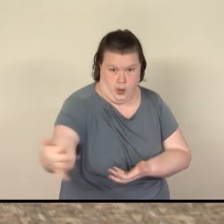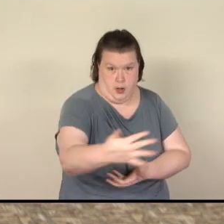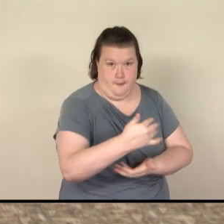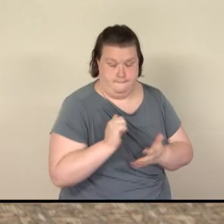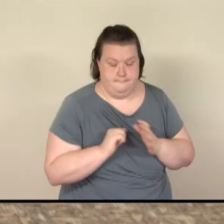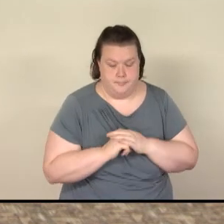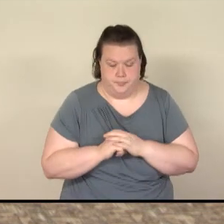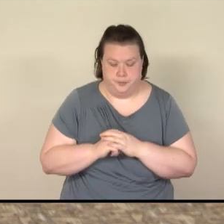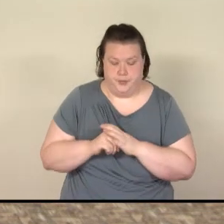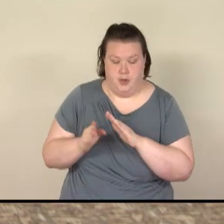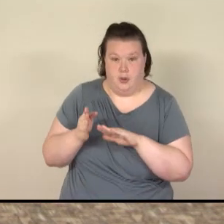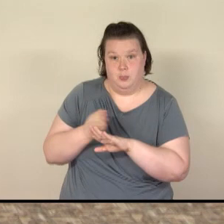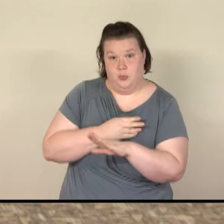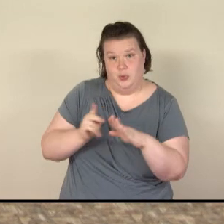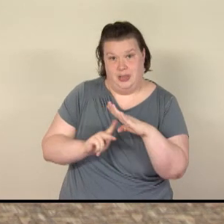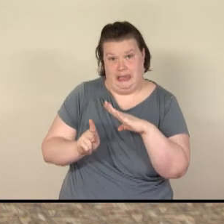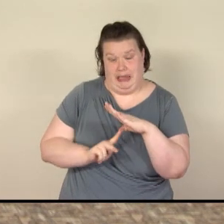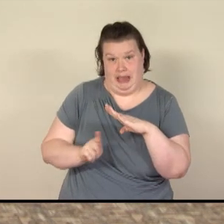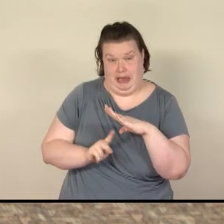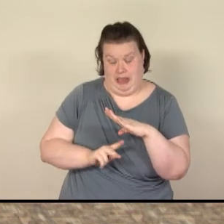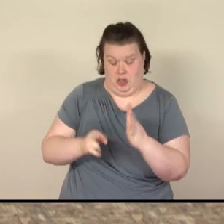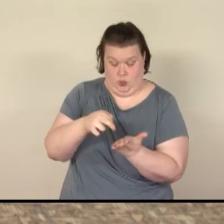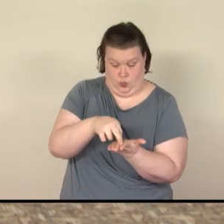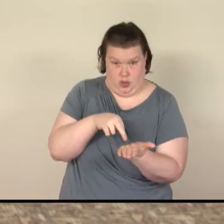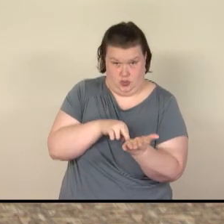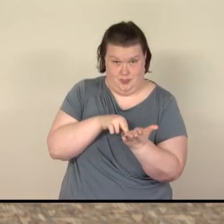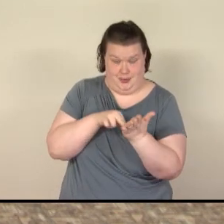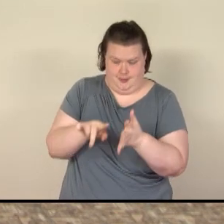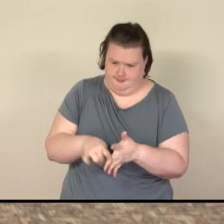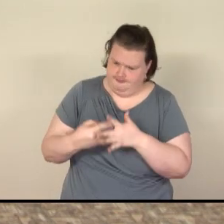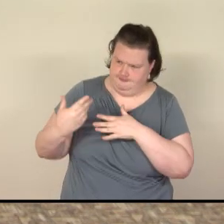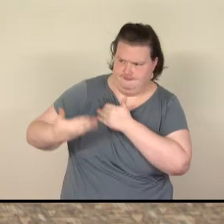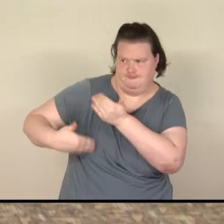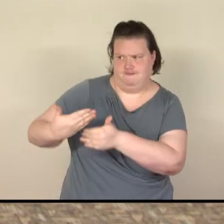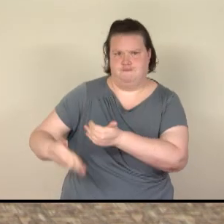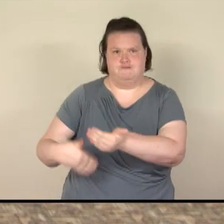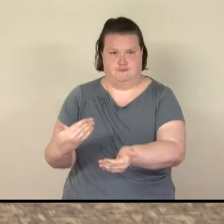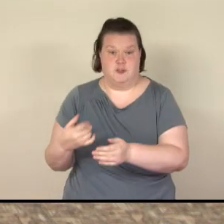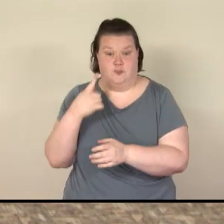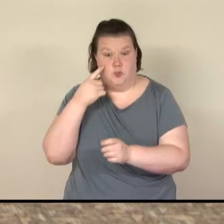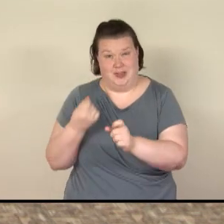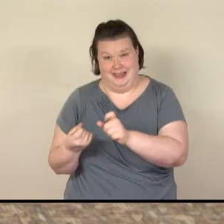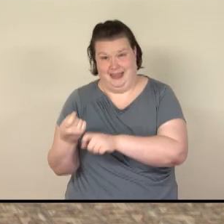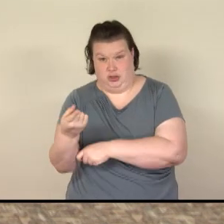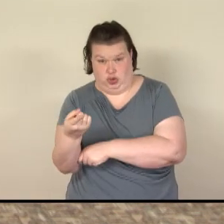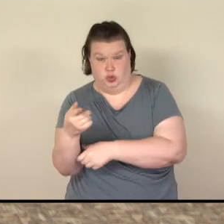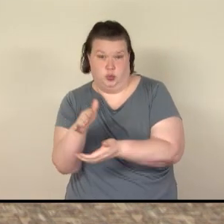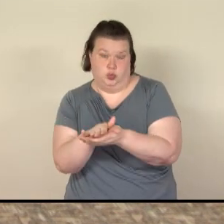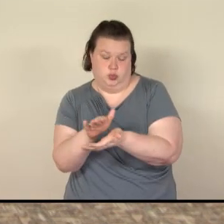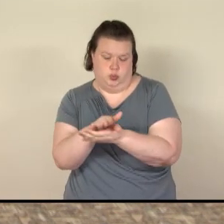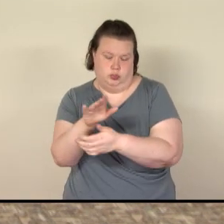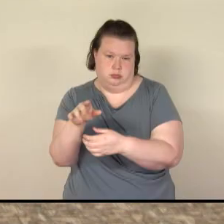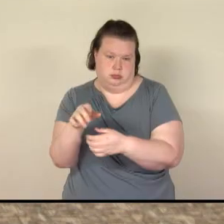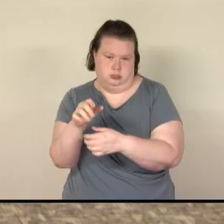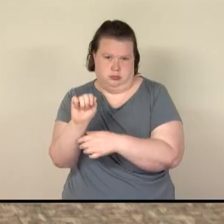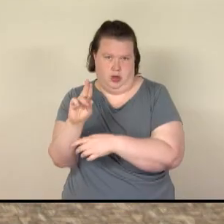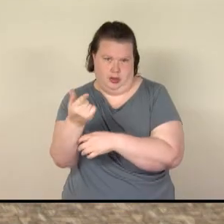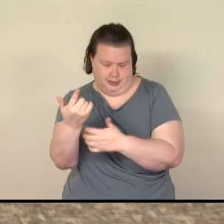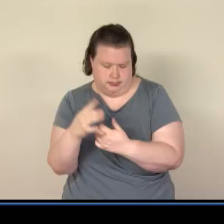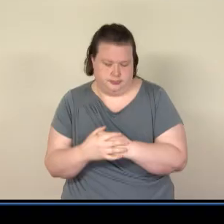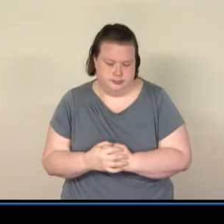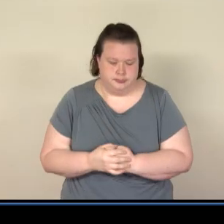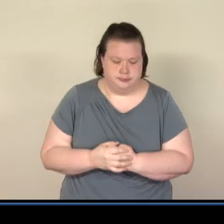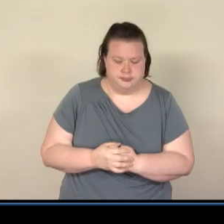pre-K registration is off and off to a strong start for next school year. This past Saturday, we held our